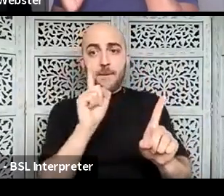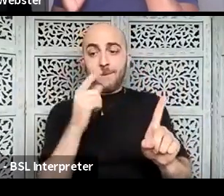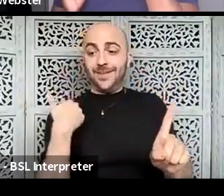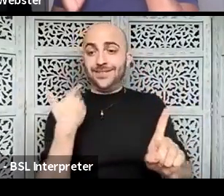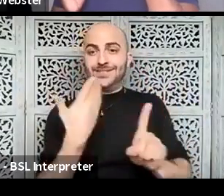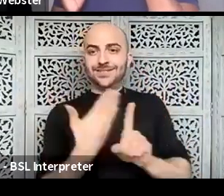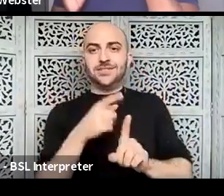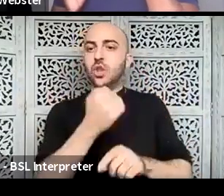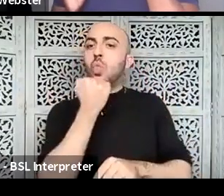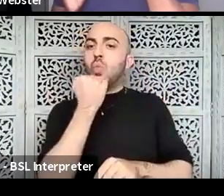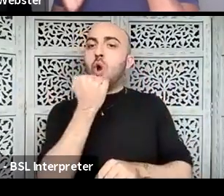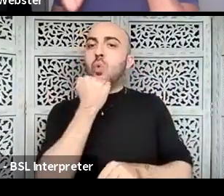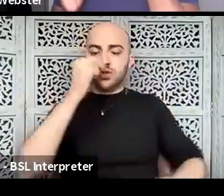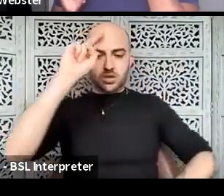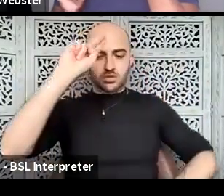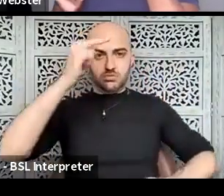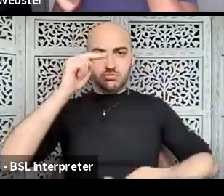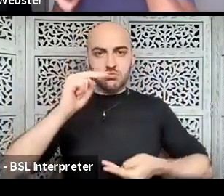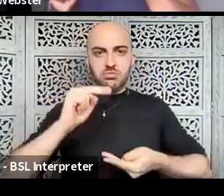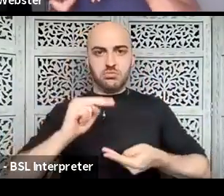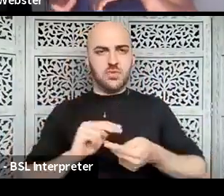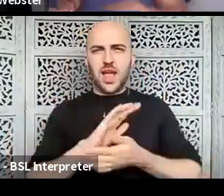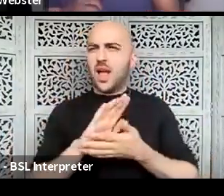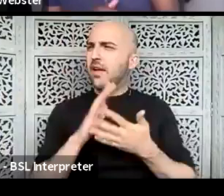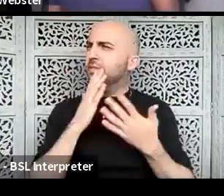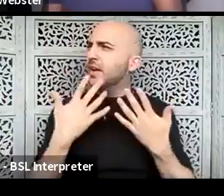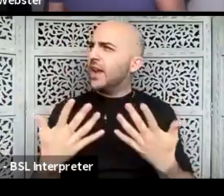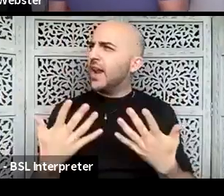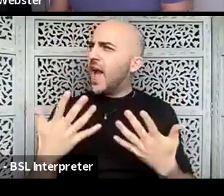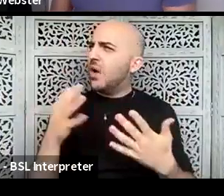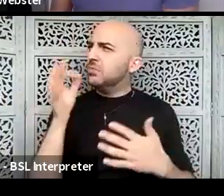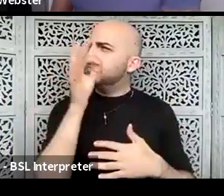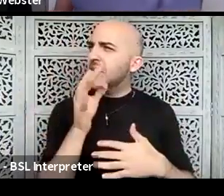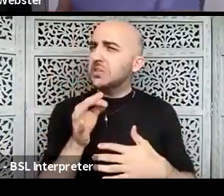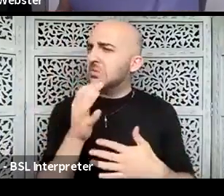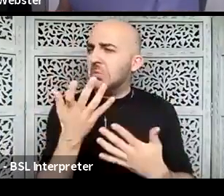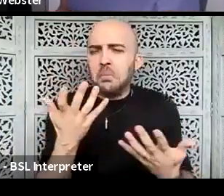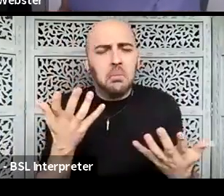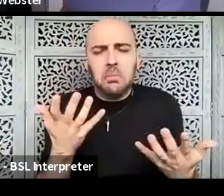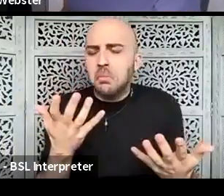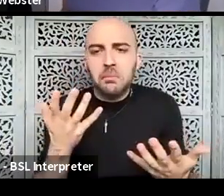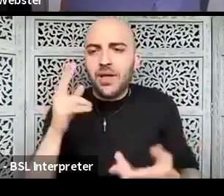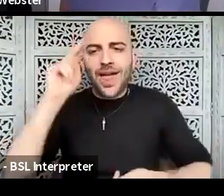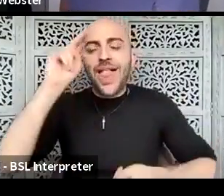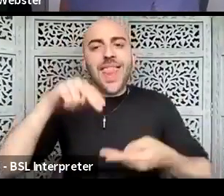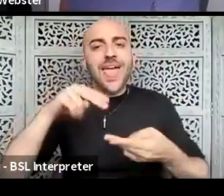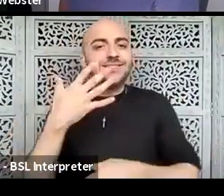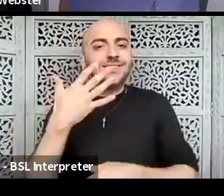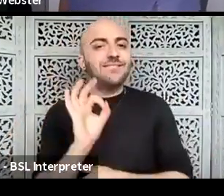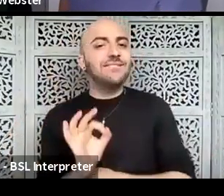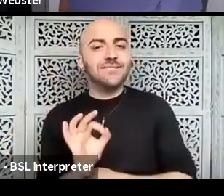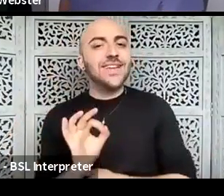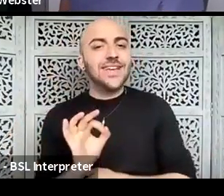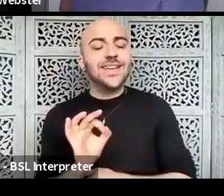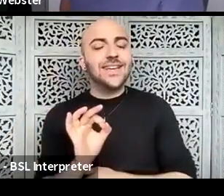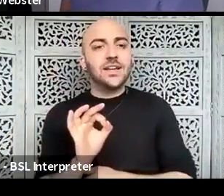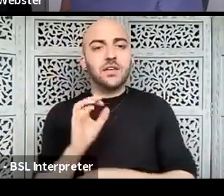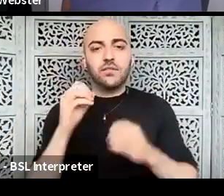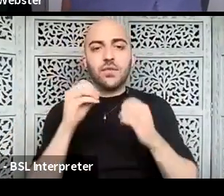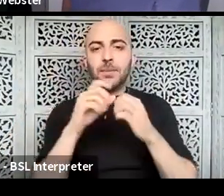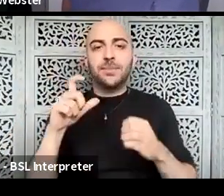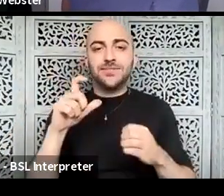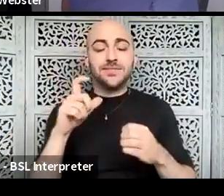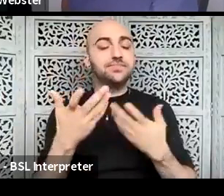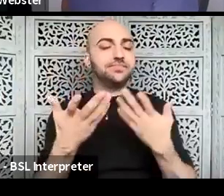have reduced. So I can't remember what the current percentage is, but I think it's less than 50%, I think, for BBC. And